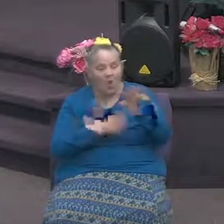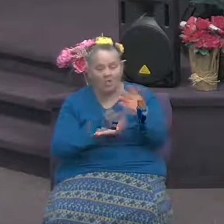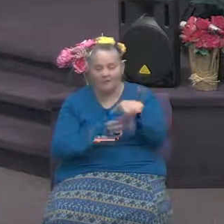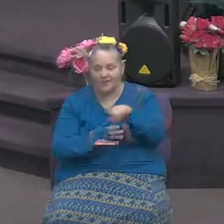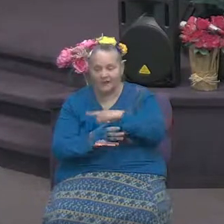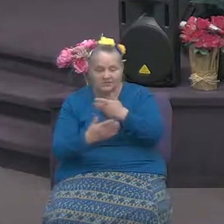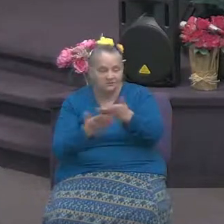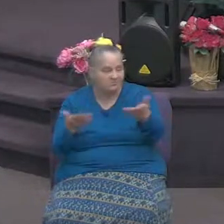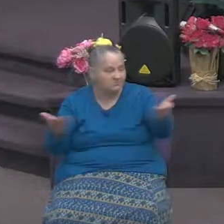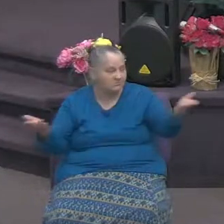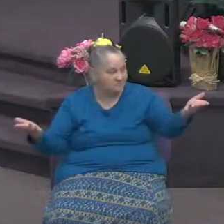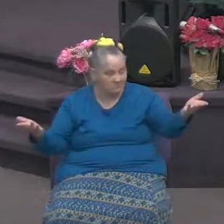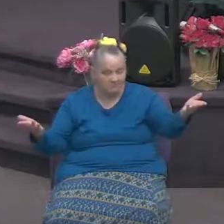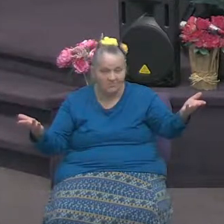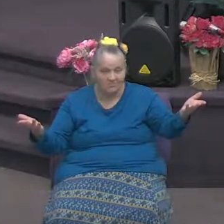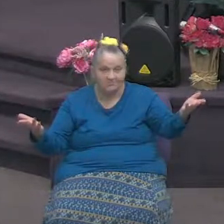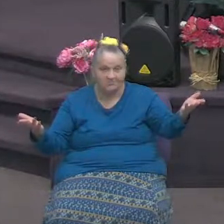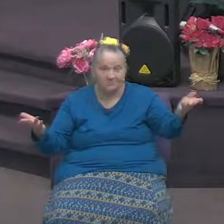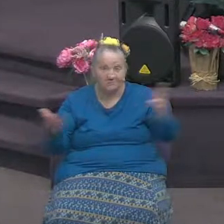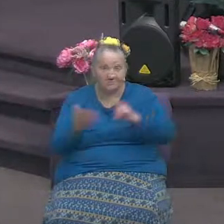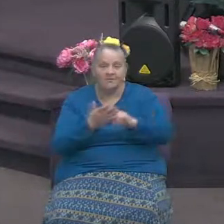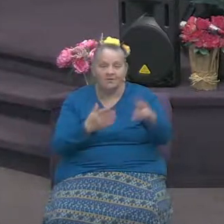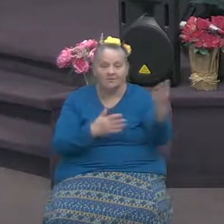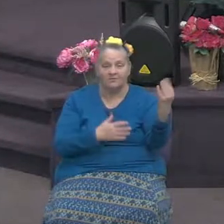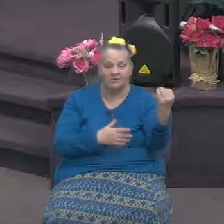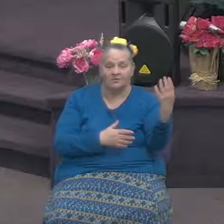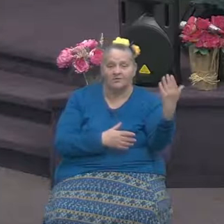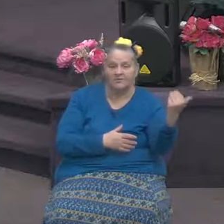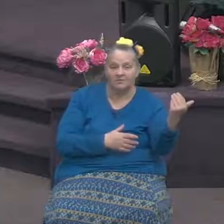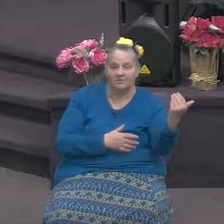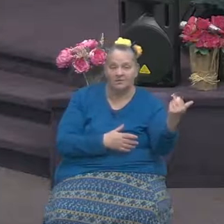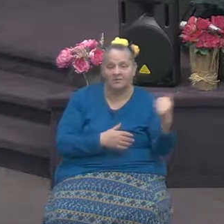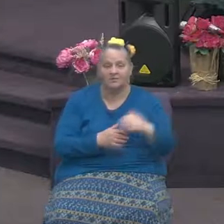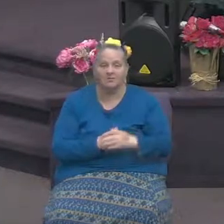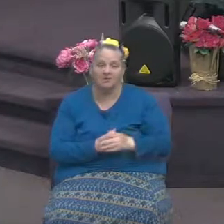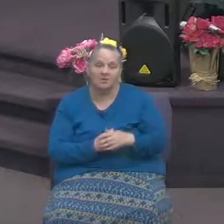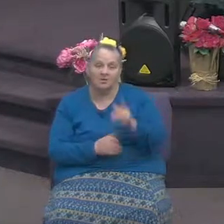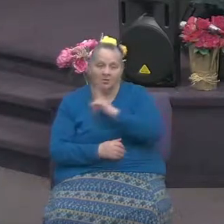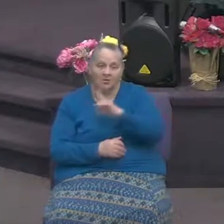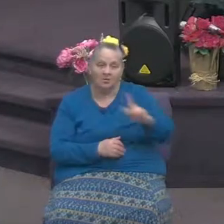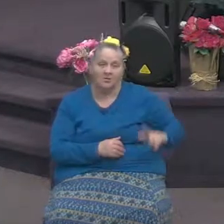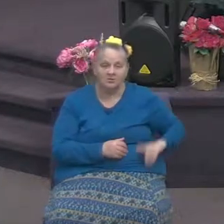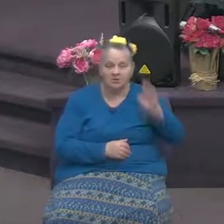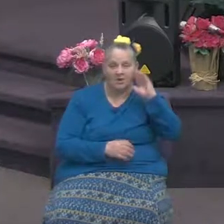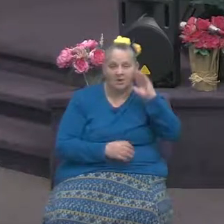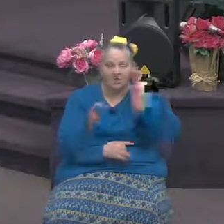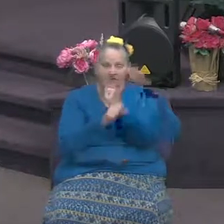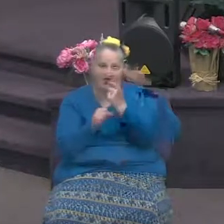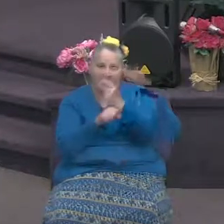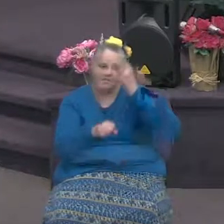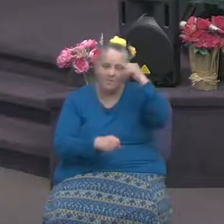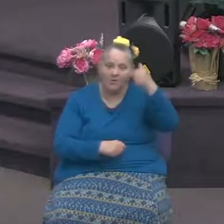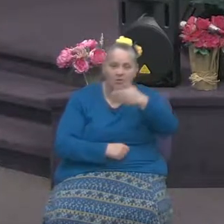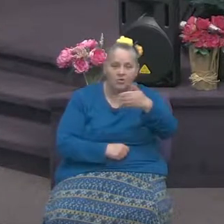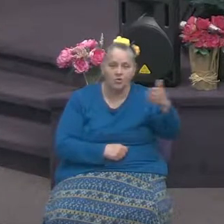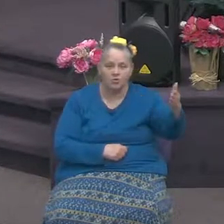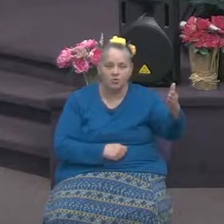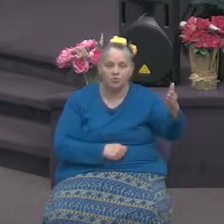of us. Verse 14 and 15 read as such, the Lord shall fight for